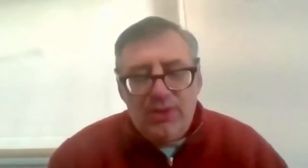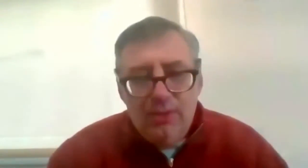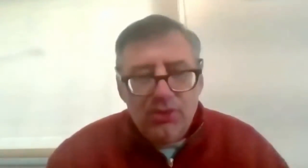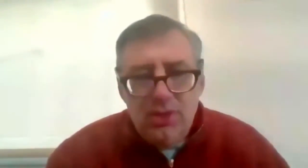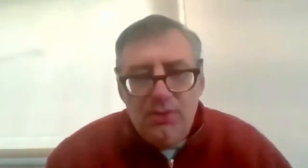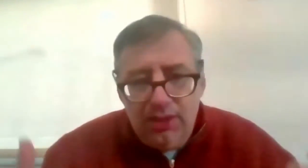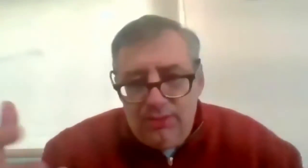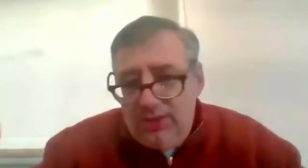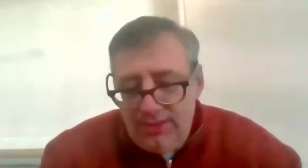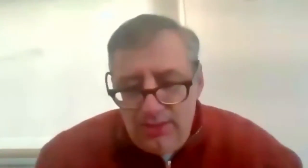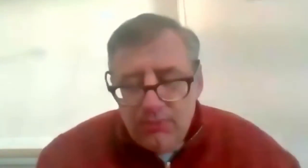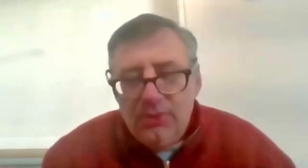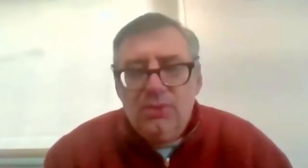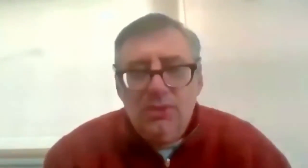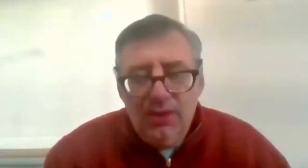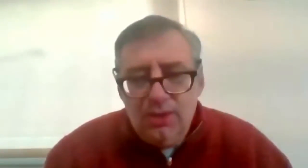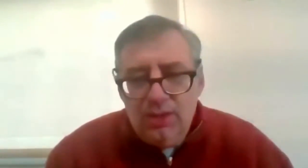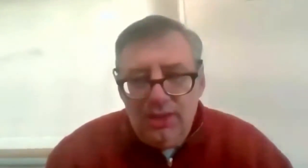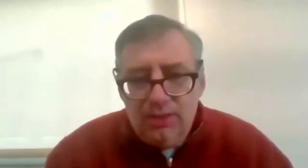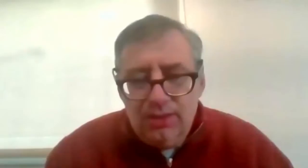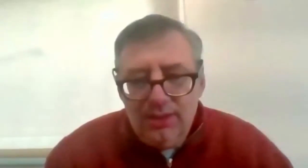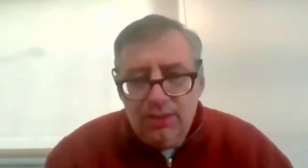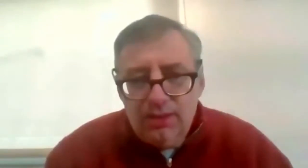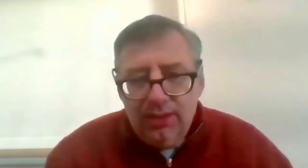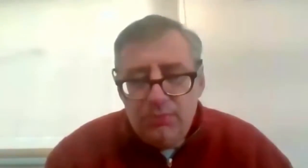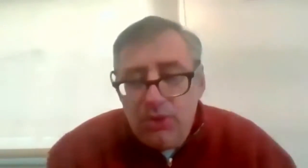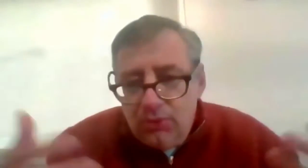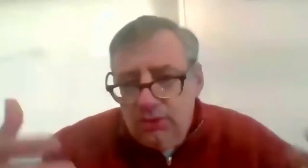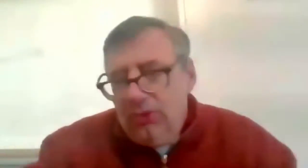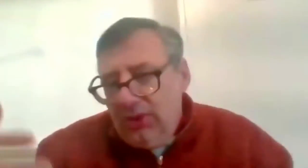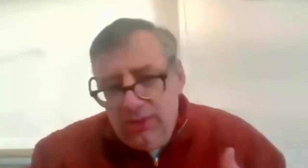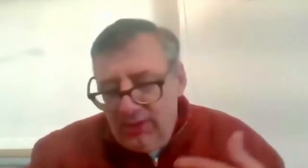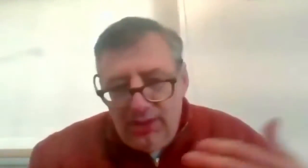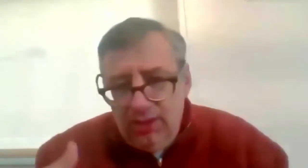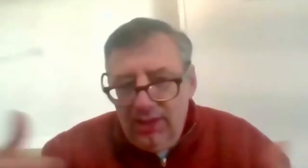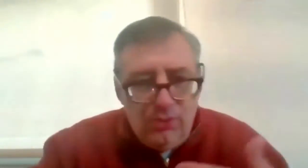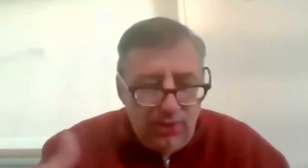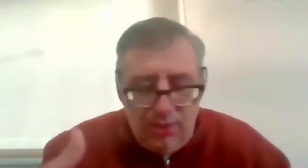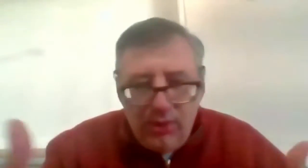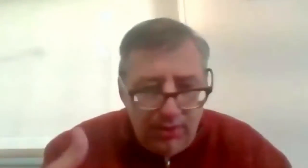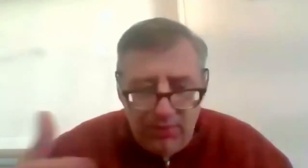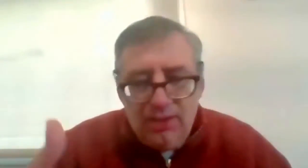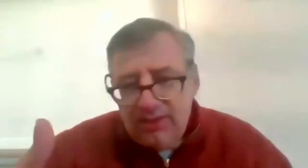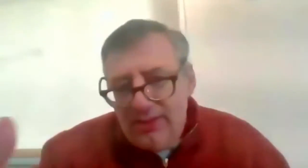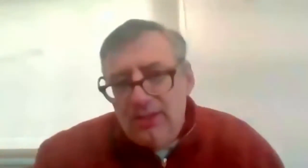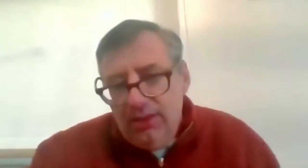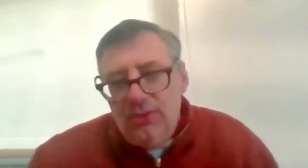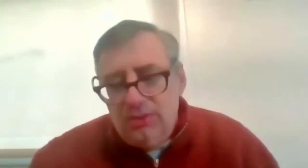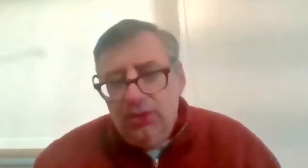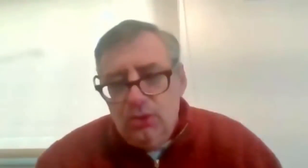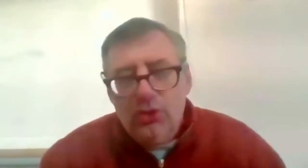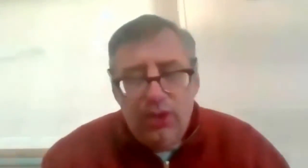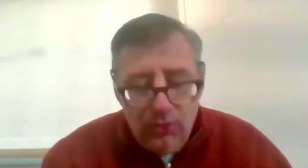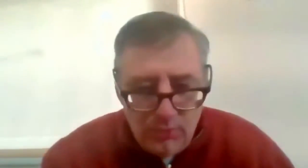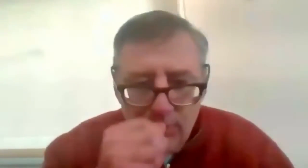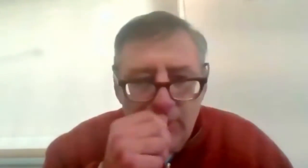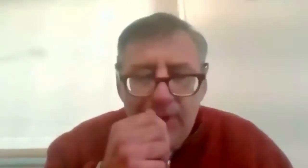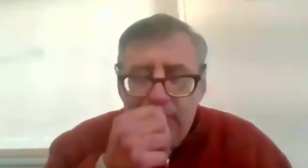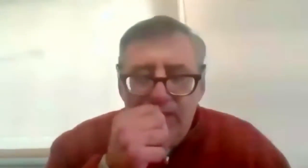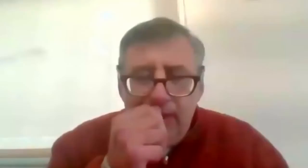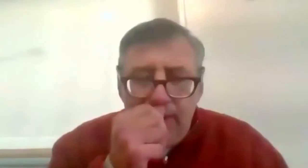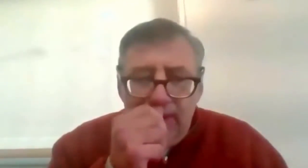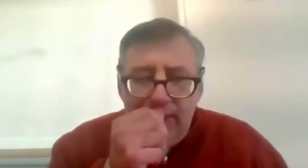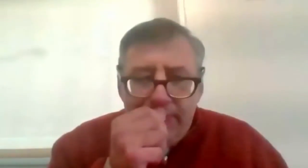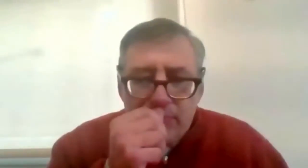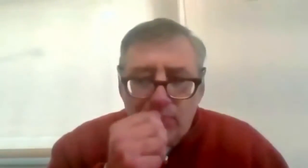eugenics. This message was eventually supporting of Nazism was eventually disregarded, but still